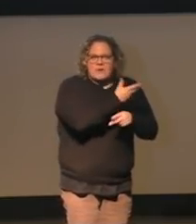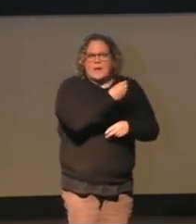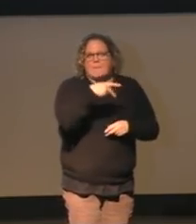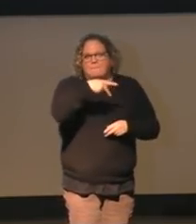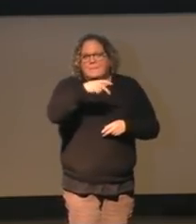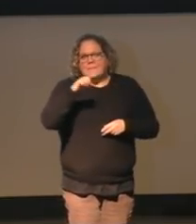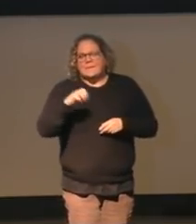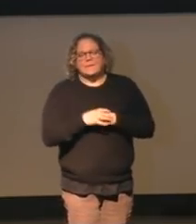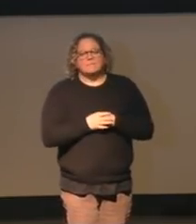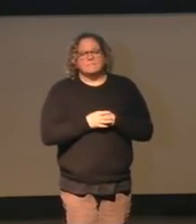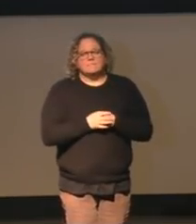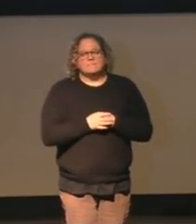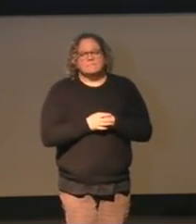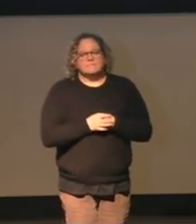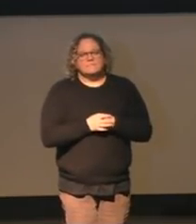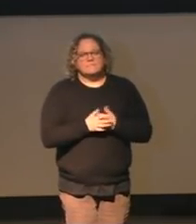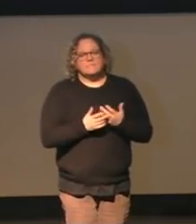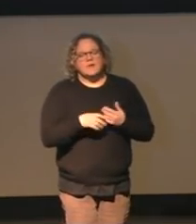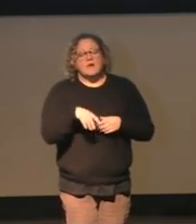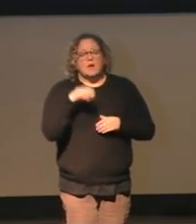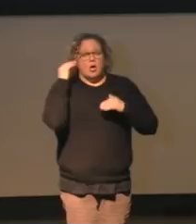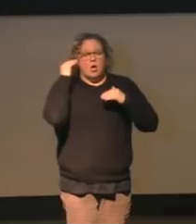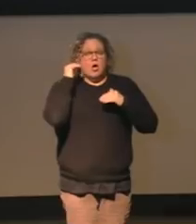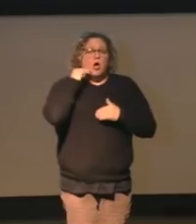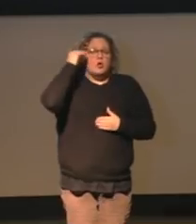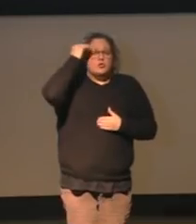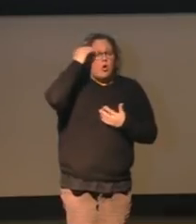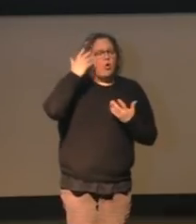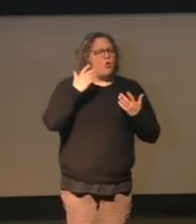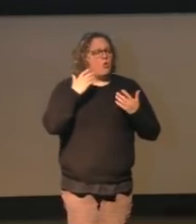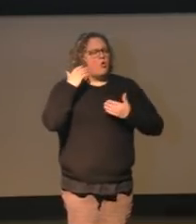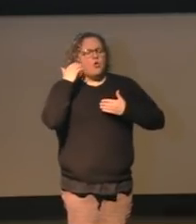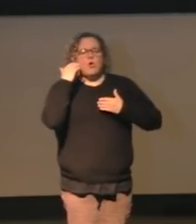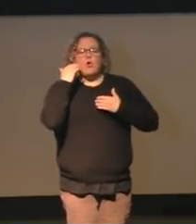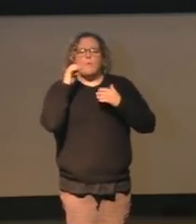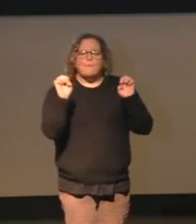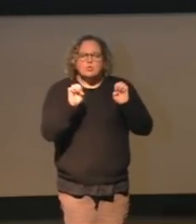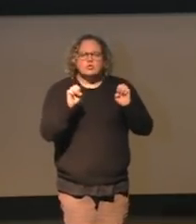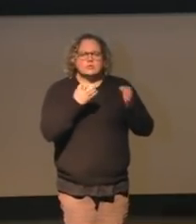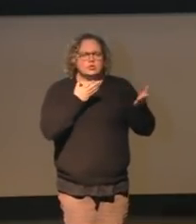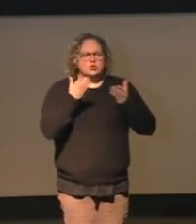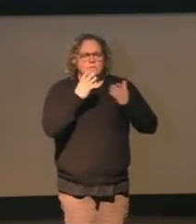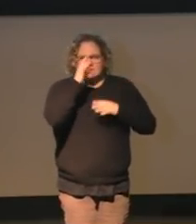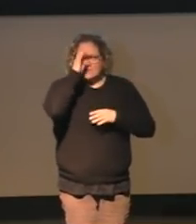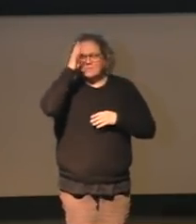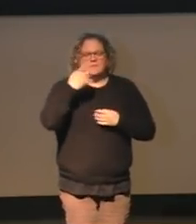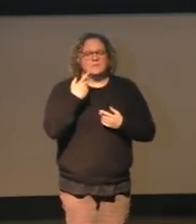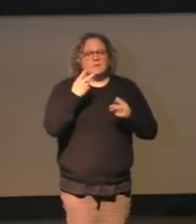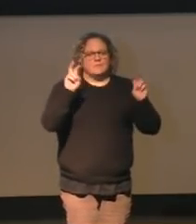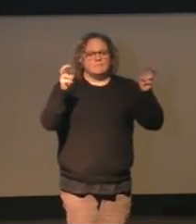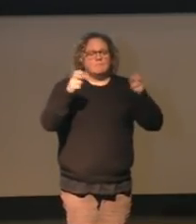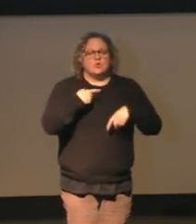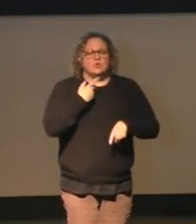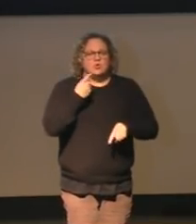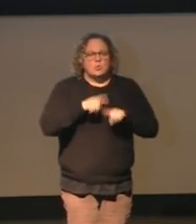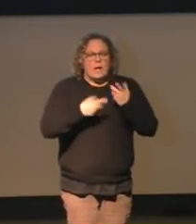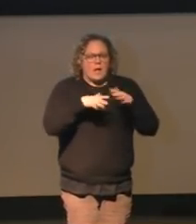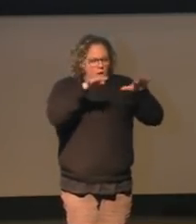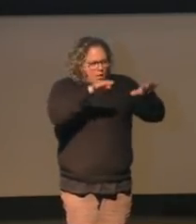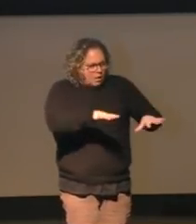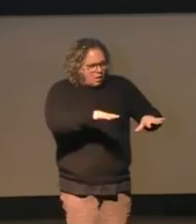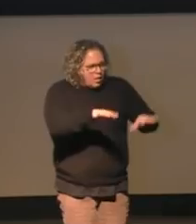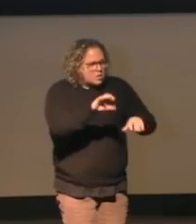live by that the adult emergency services came up with. It's, you can't calm the storm, so stop